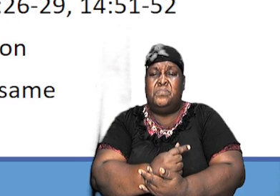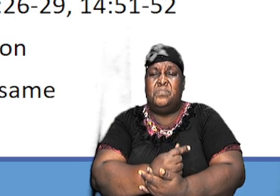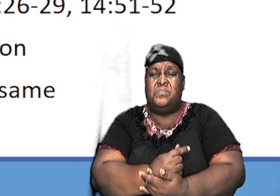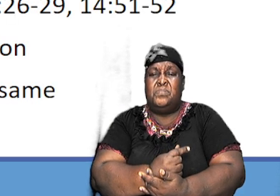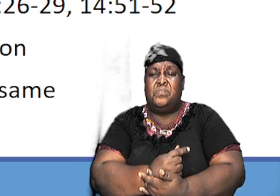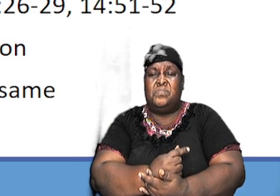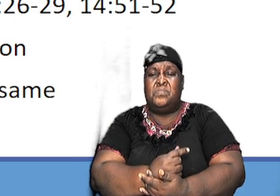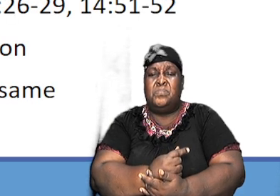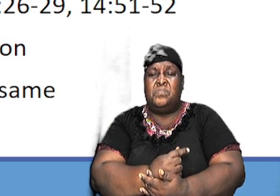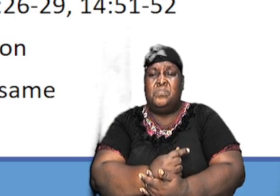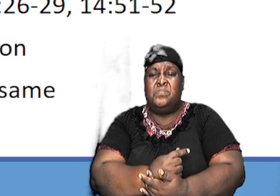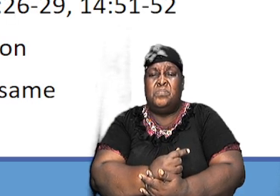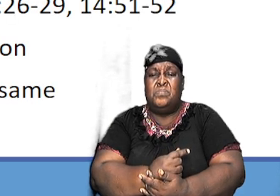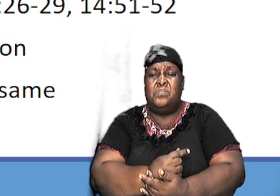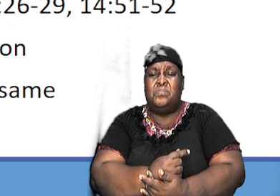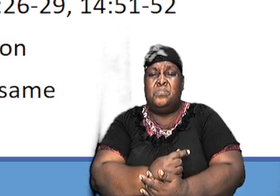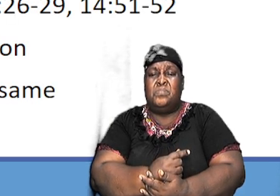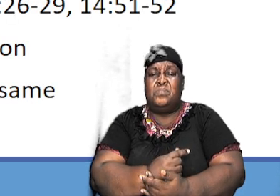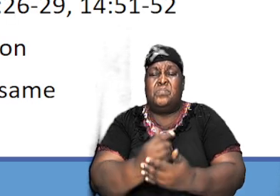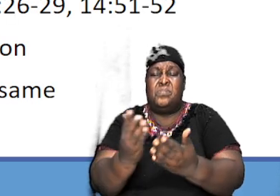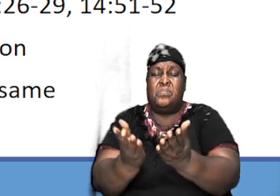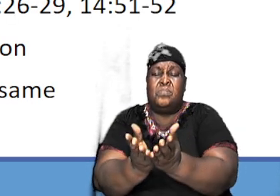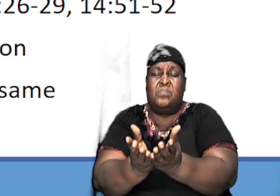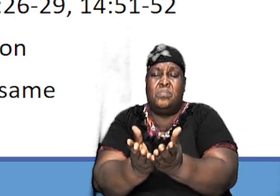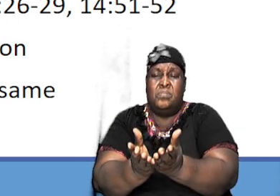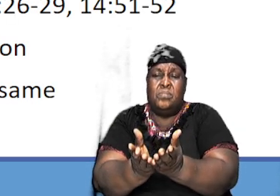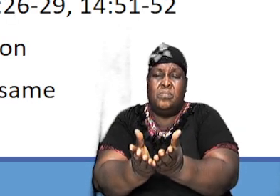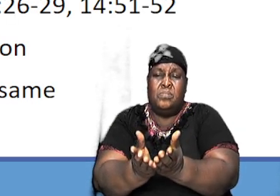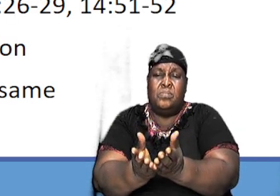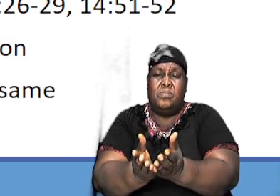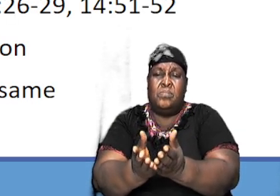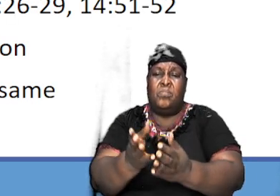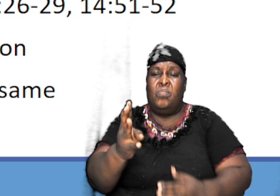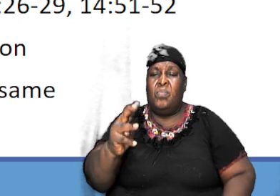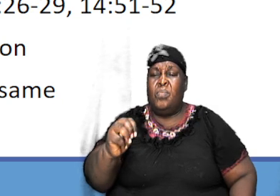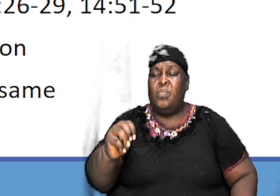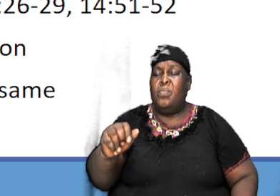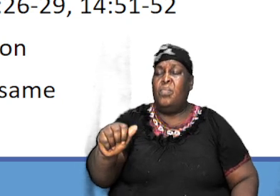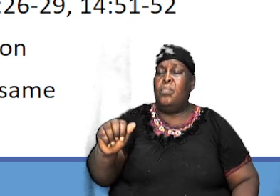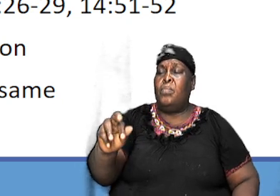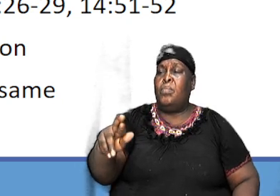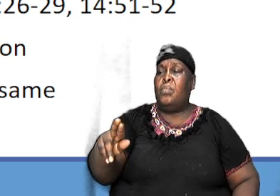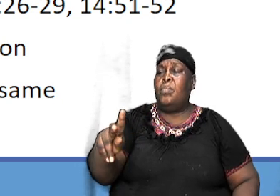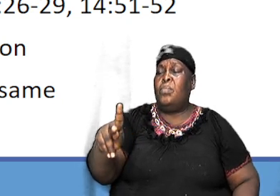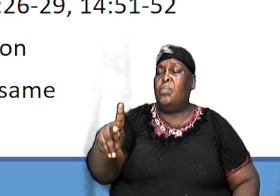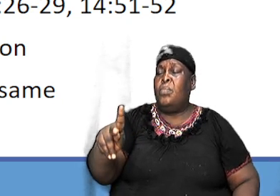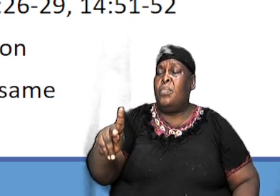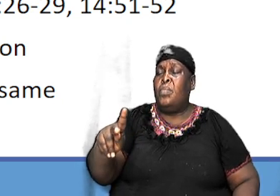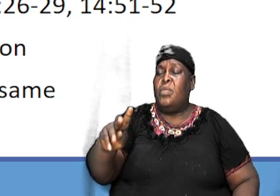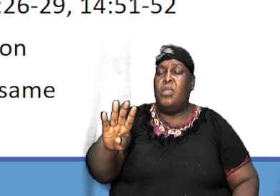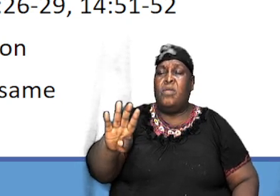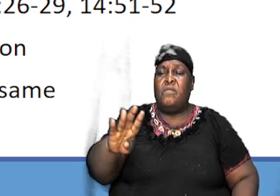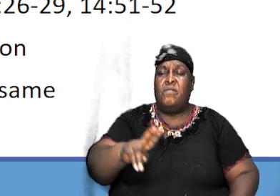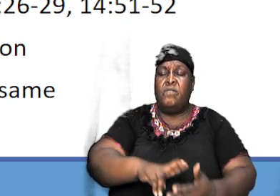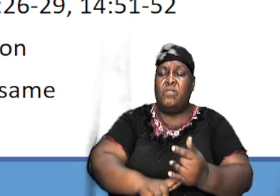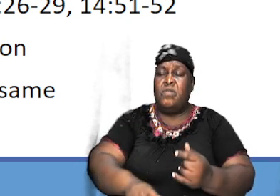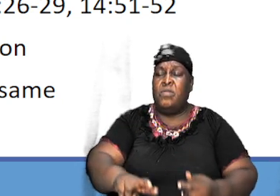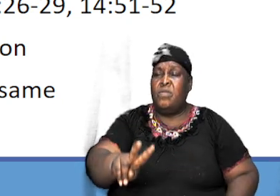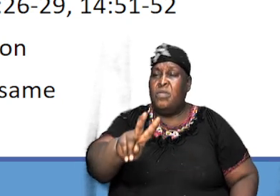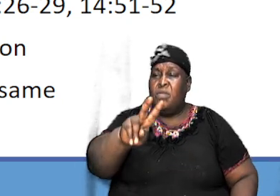So let us turn to the scripture, Mark 4, verse 26.